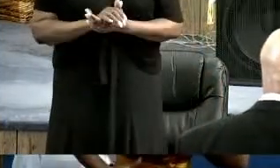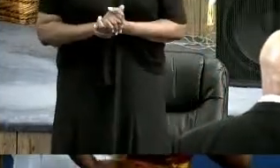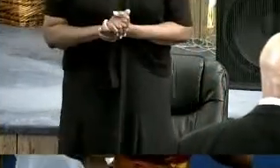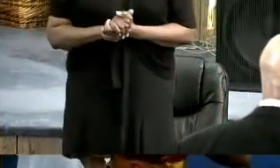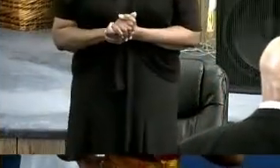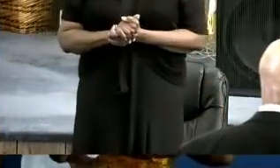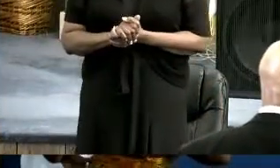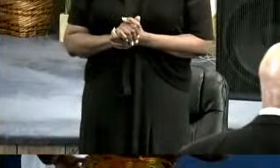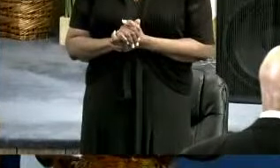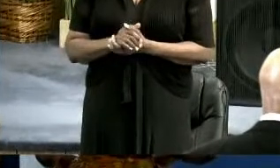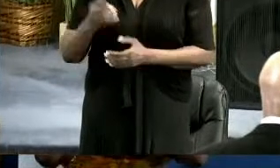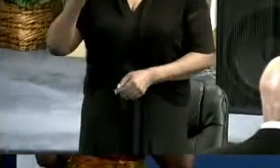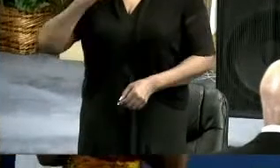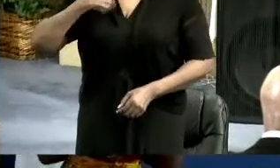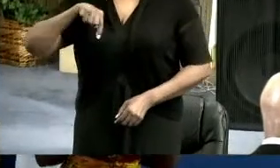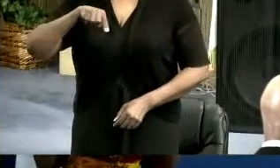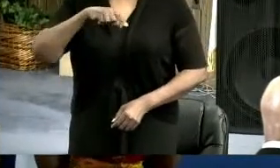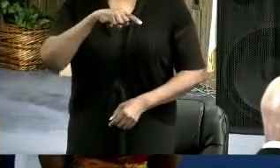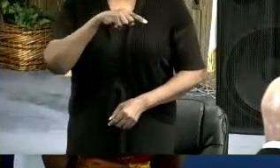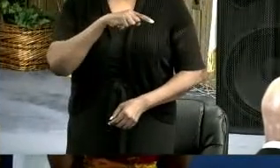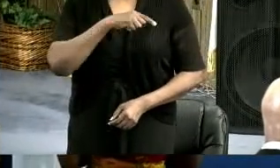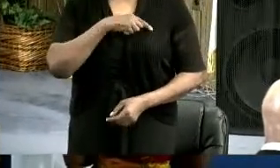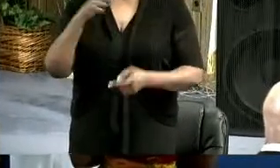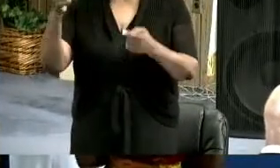You say the next line.